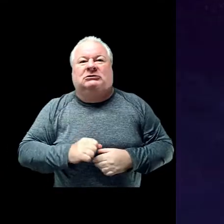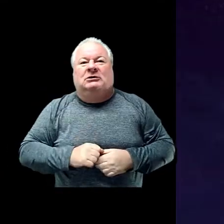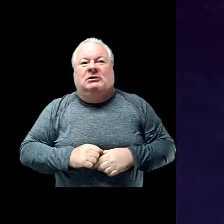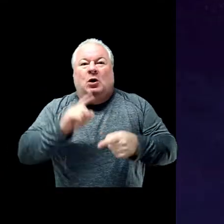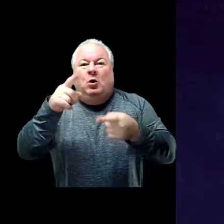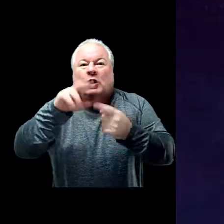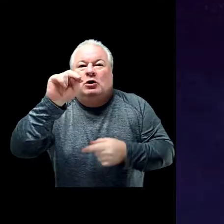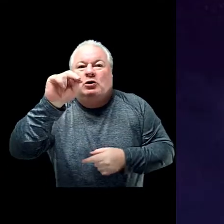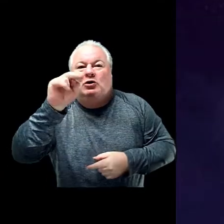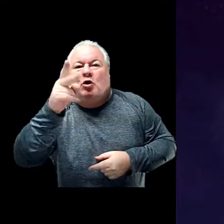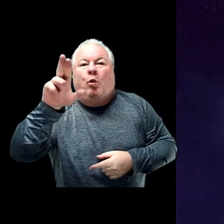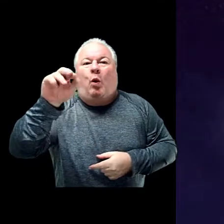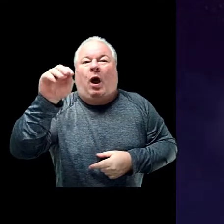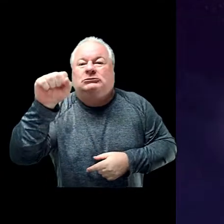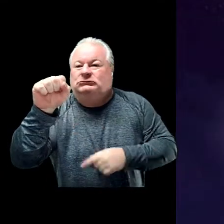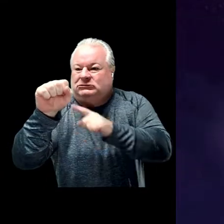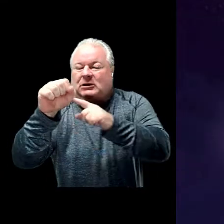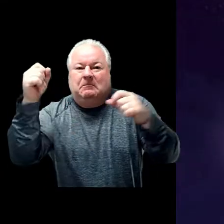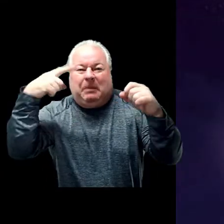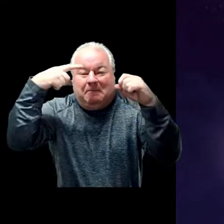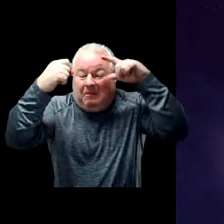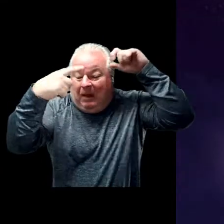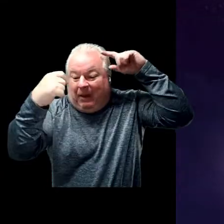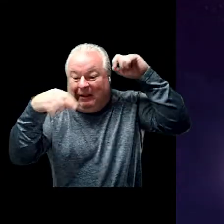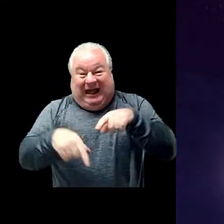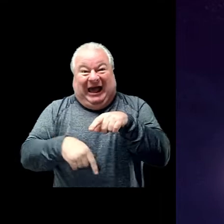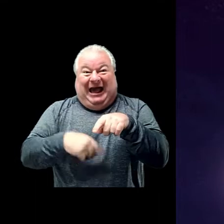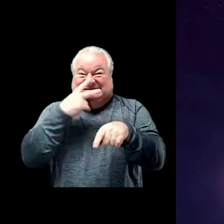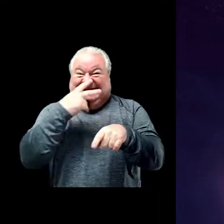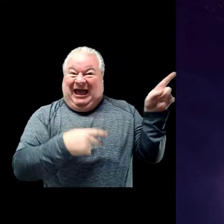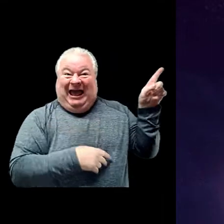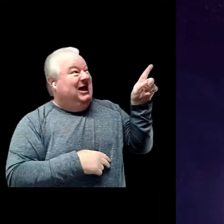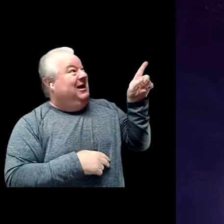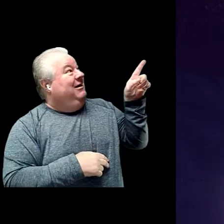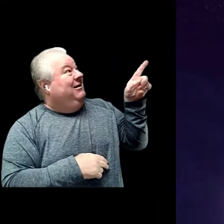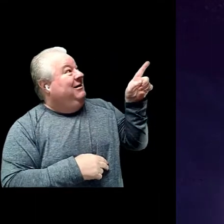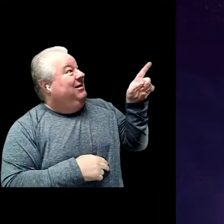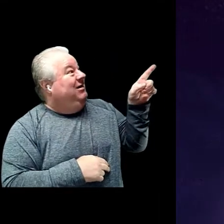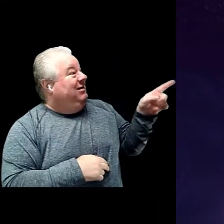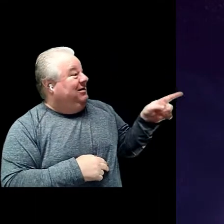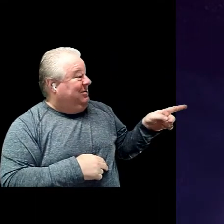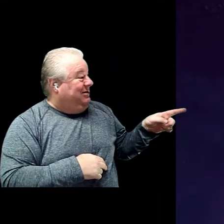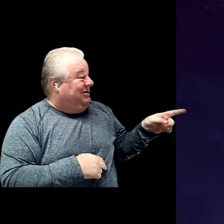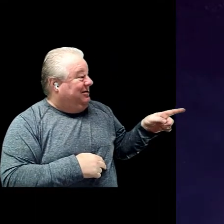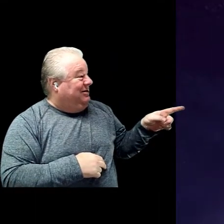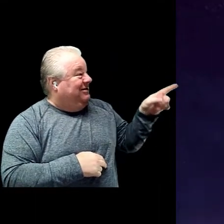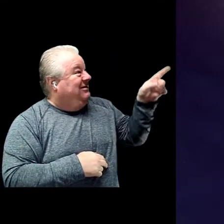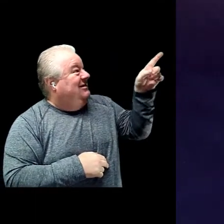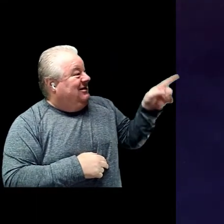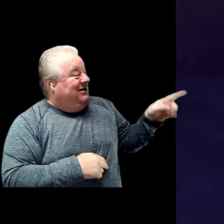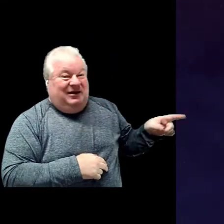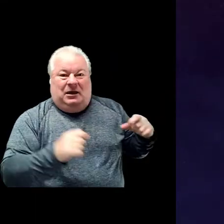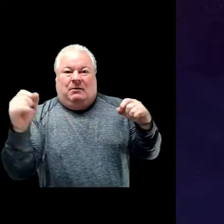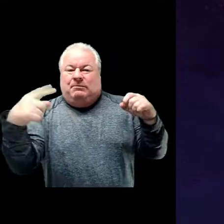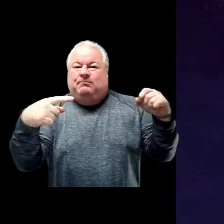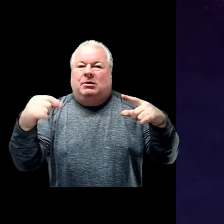Now, when these neurons connect, they send electrical signals back and forth to talk to each